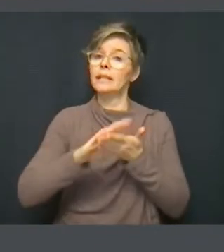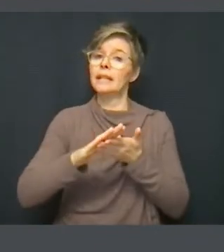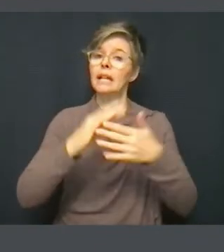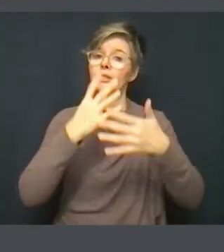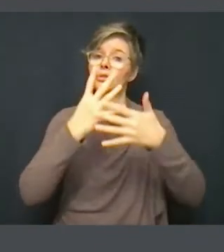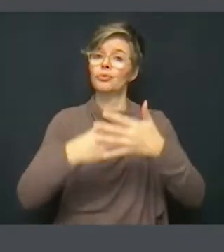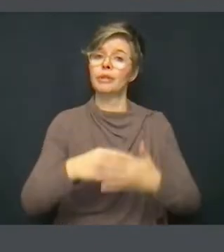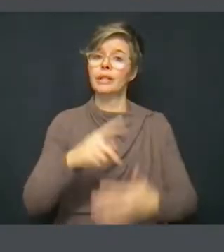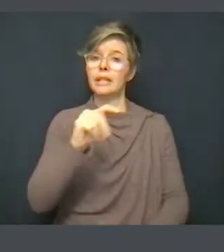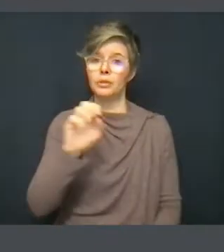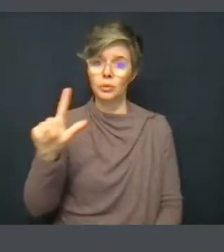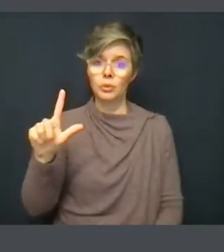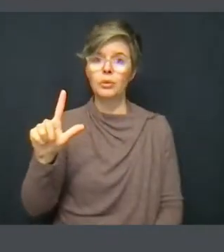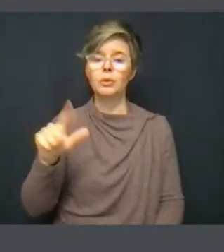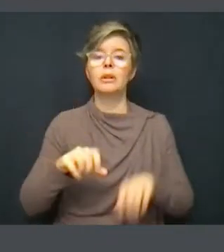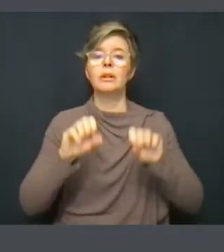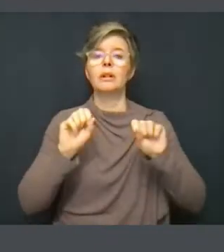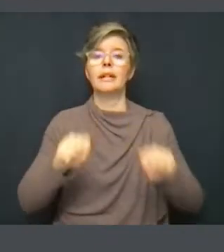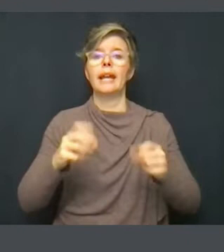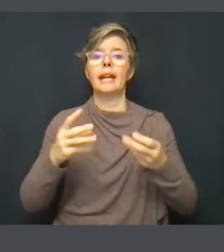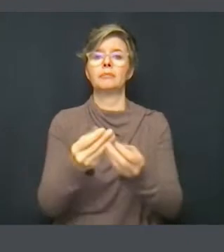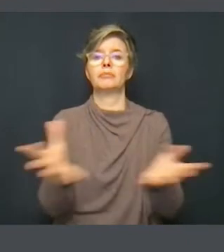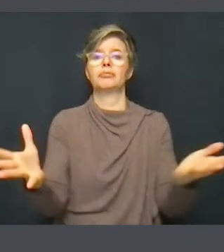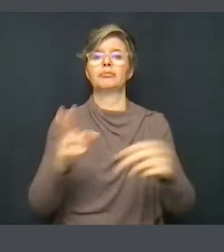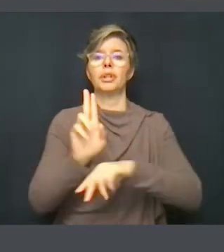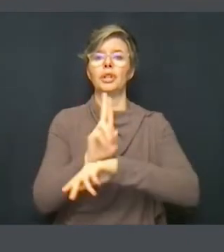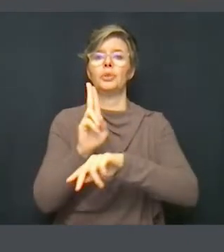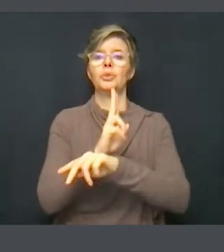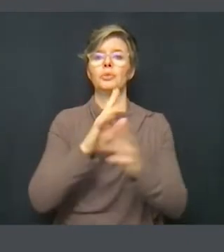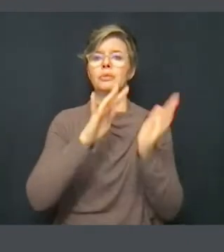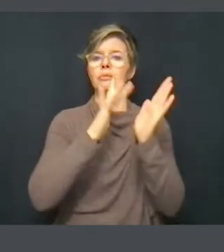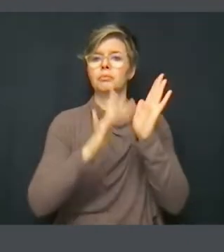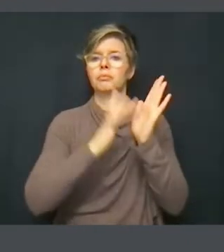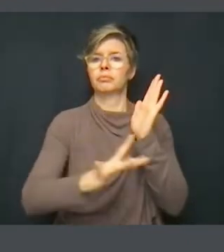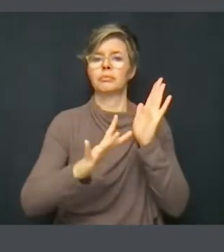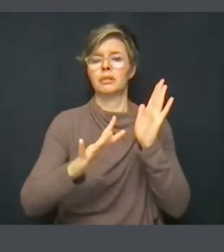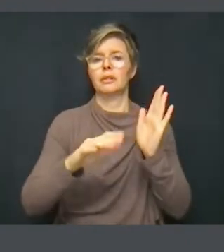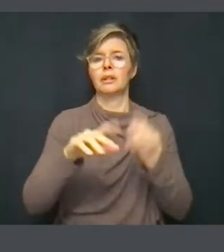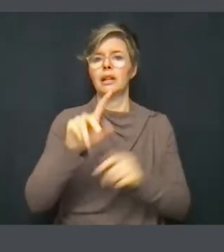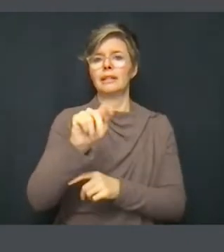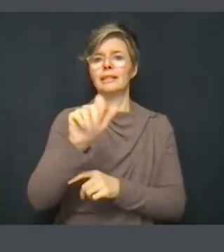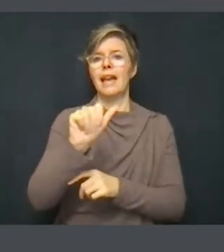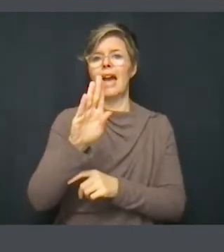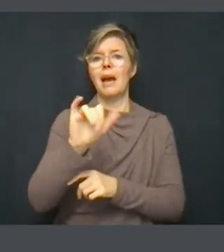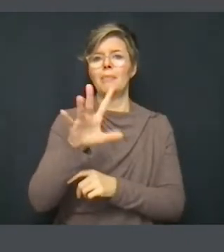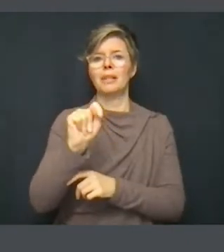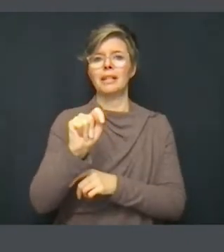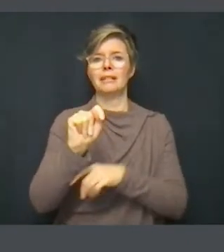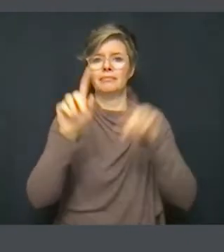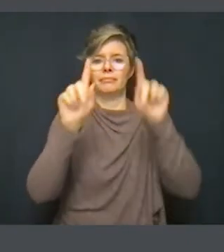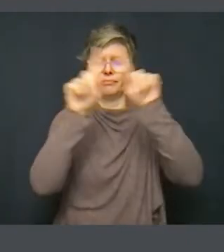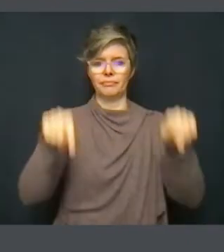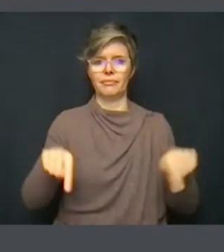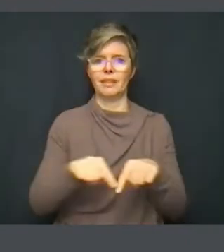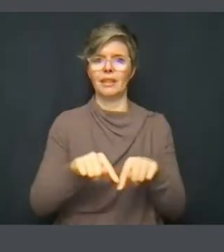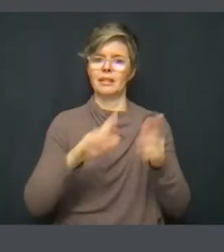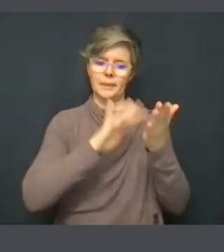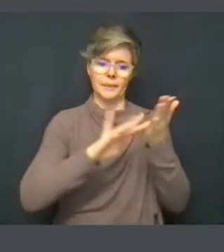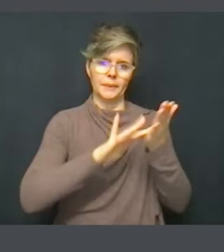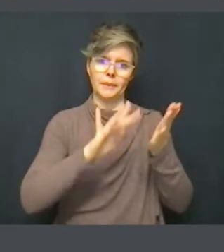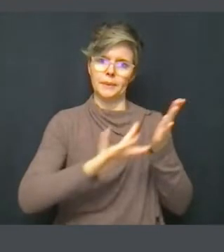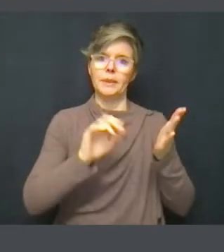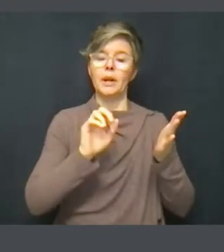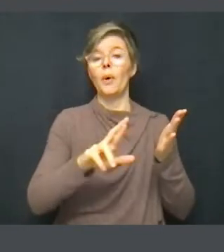administered, for example, on a touch screen device, usually a tablet, but it can also be administered remotely also. And a kid can like click on a mouse